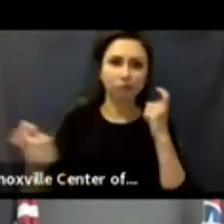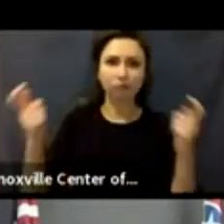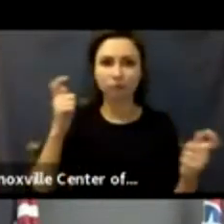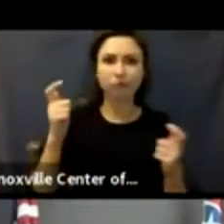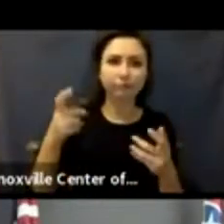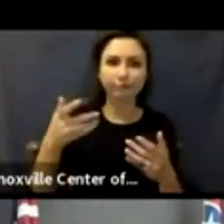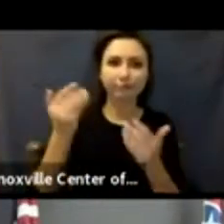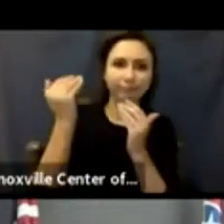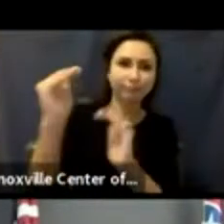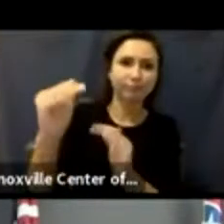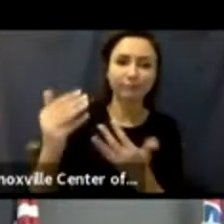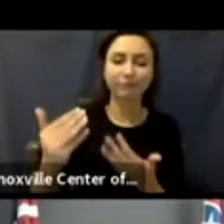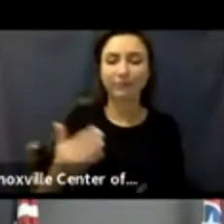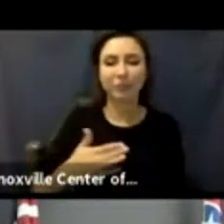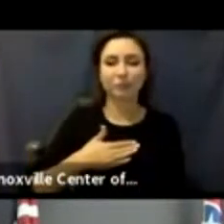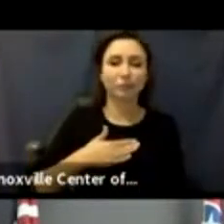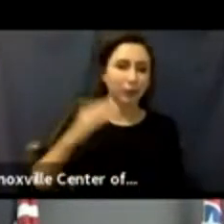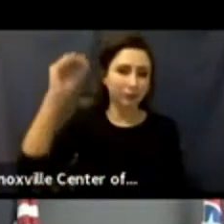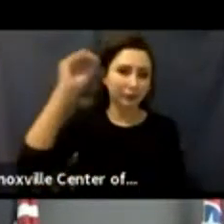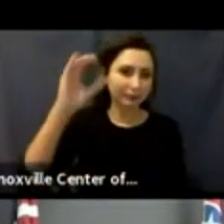cents.